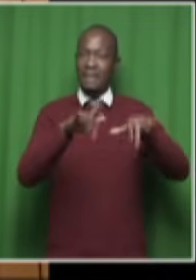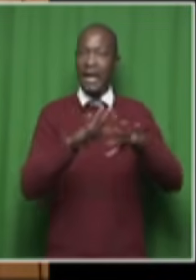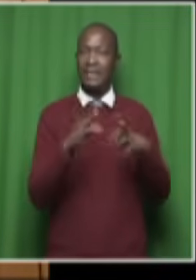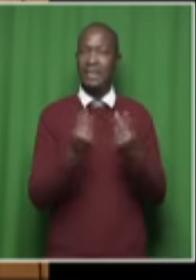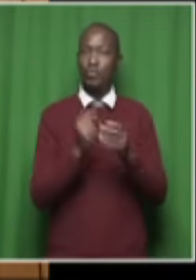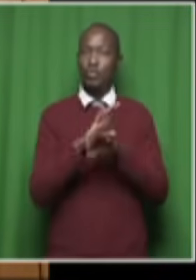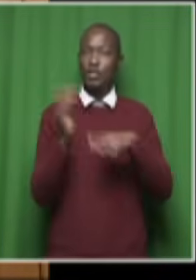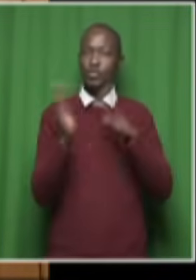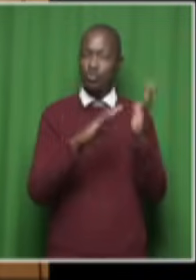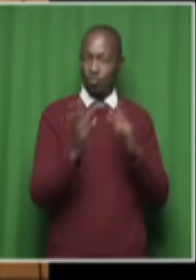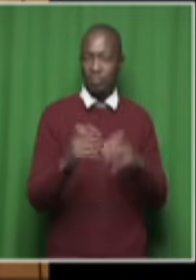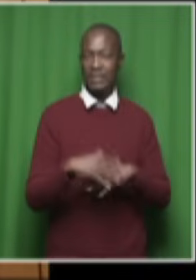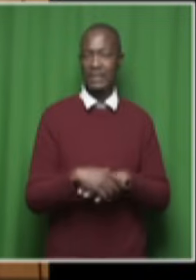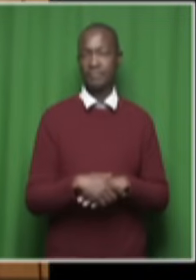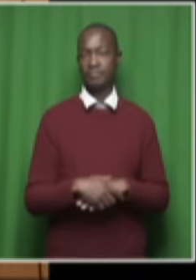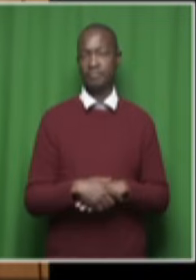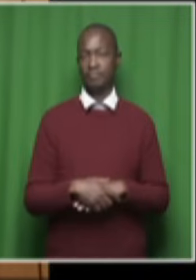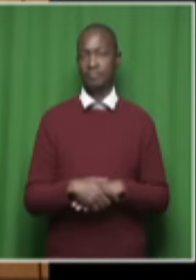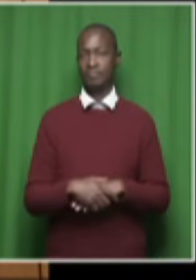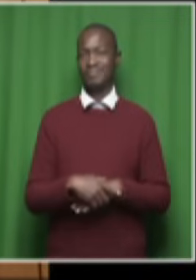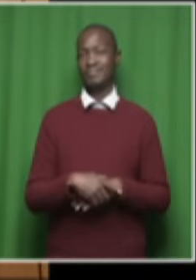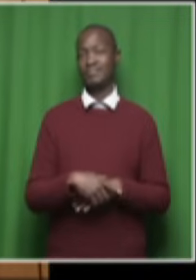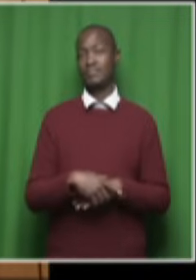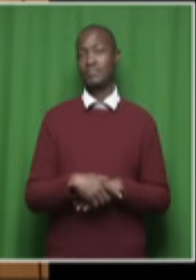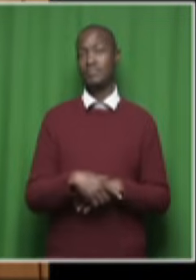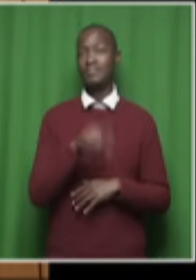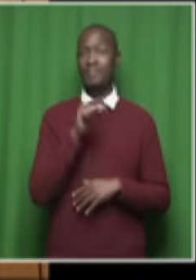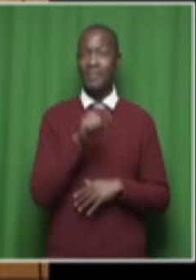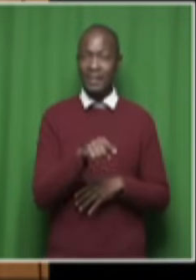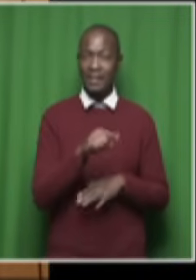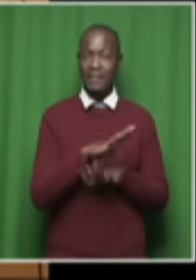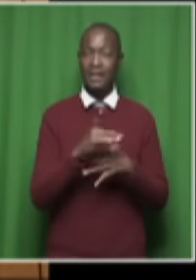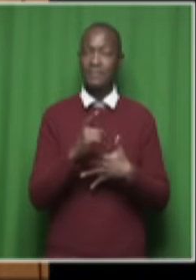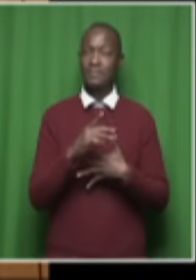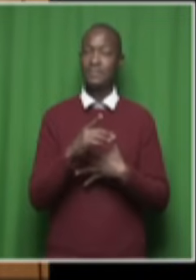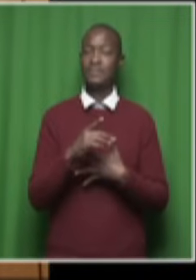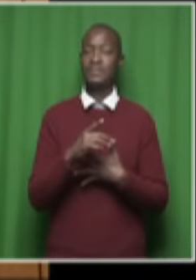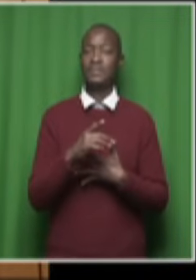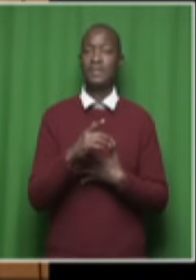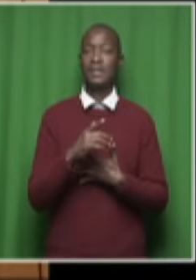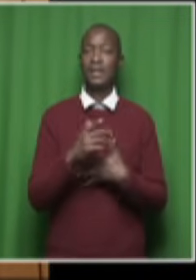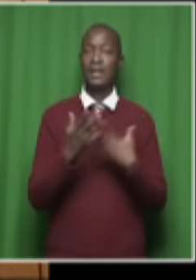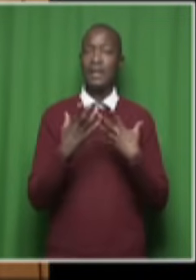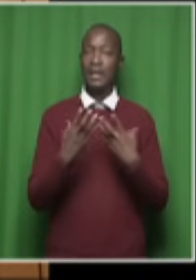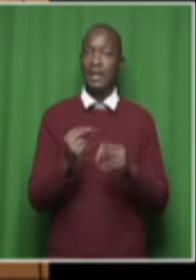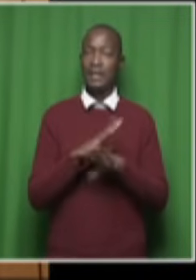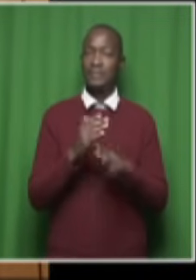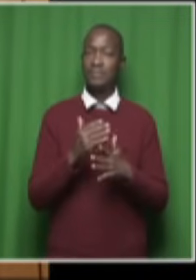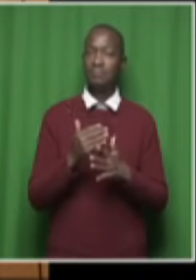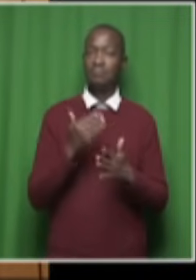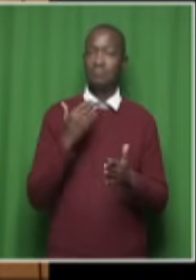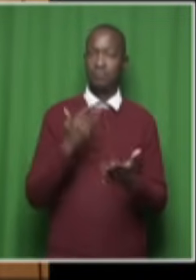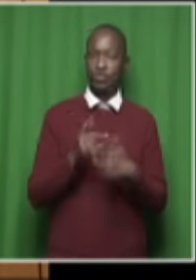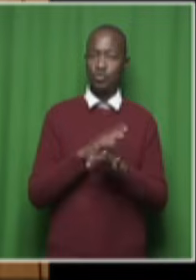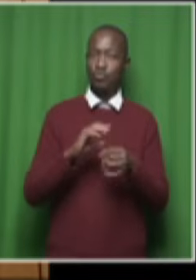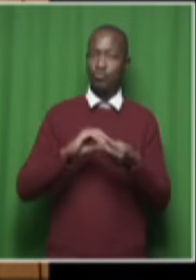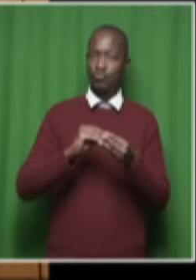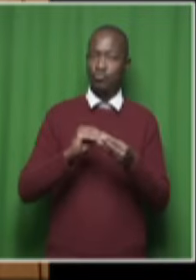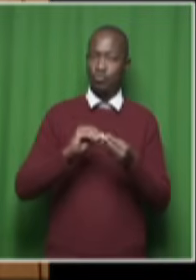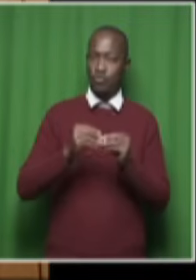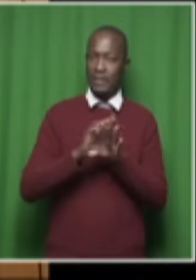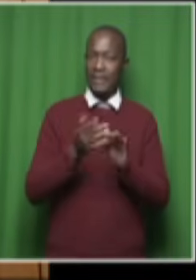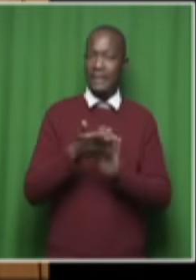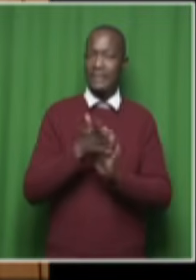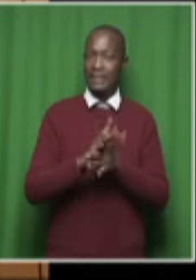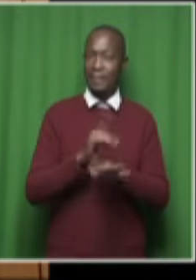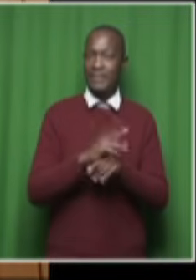storm surge going with a high tide. And that culminating effect had the potential to create the damage that was seen